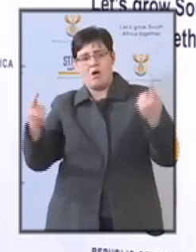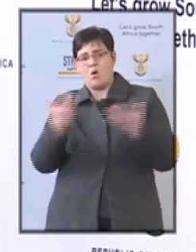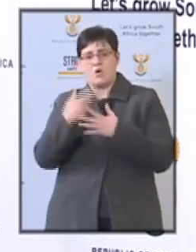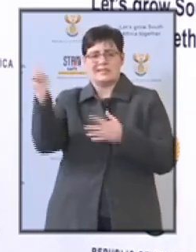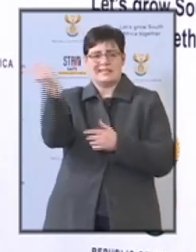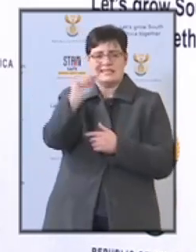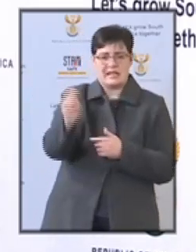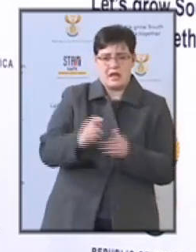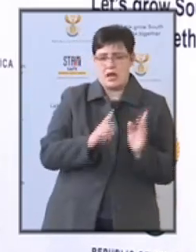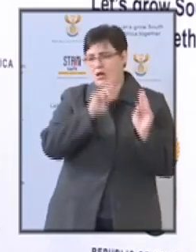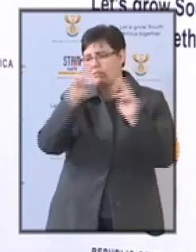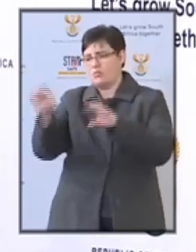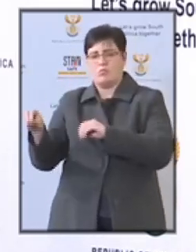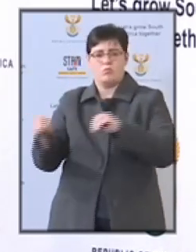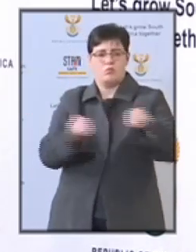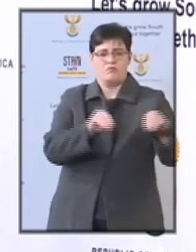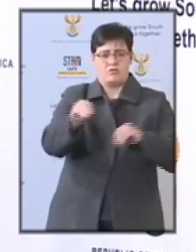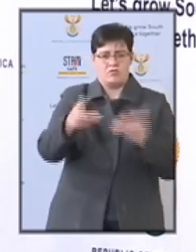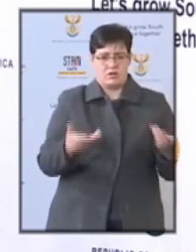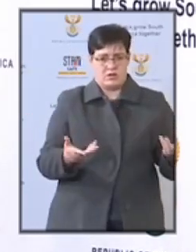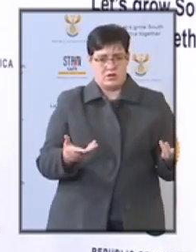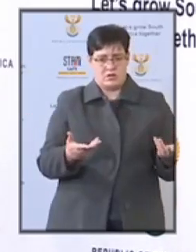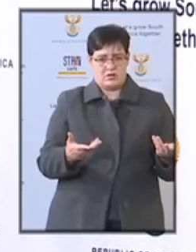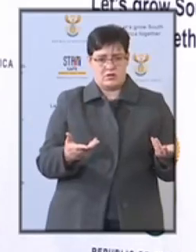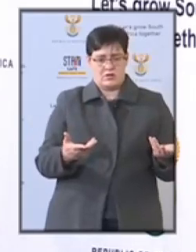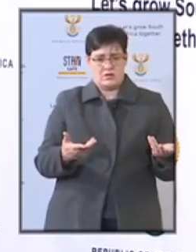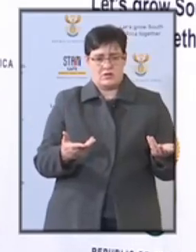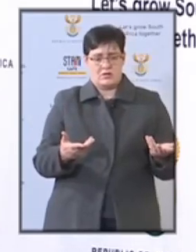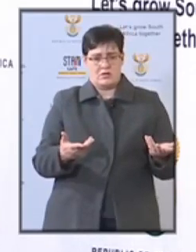Tanzania. Today, we do note